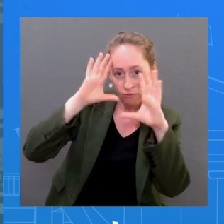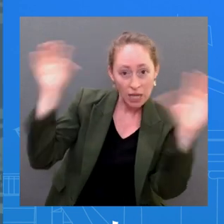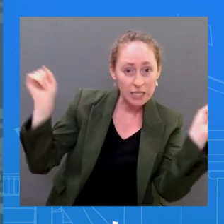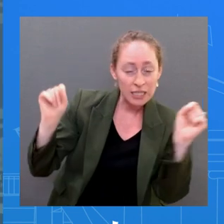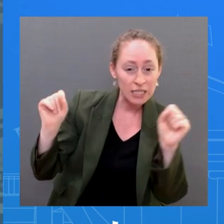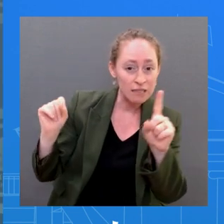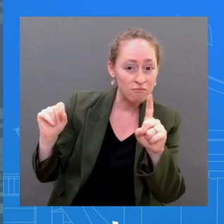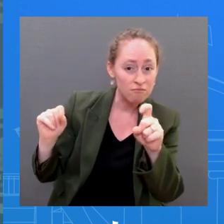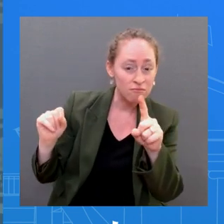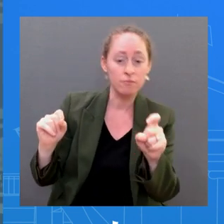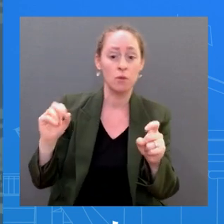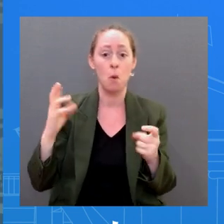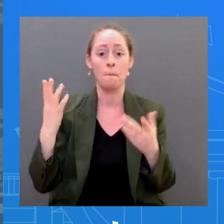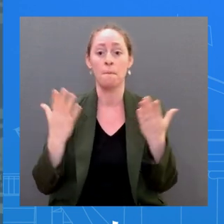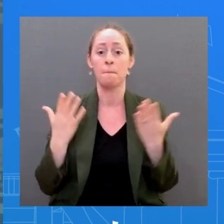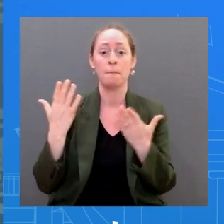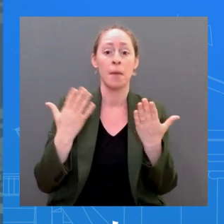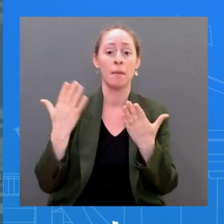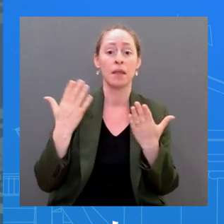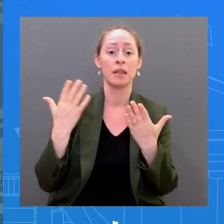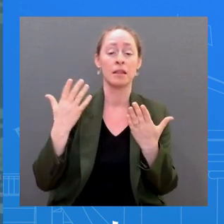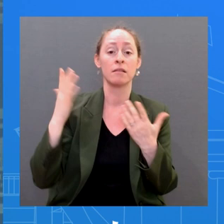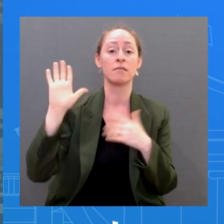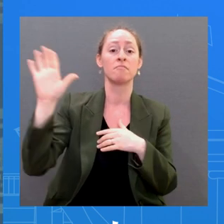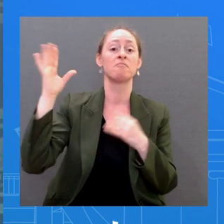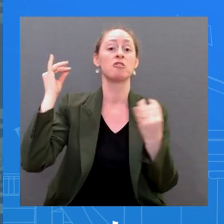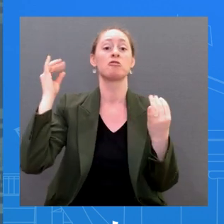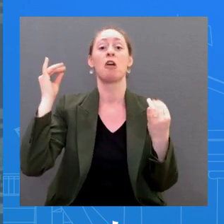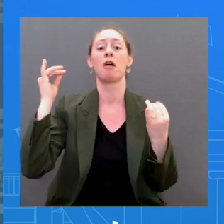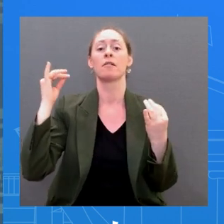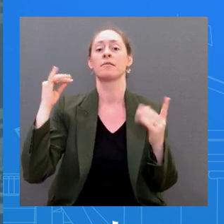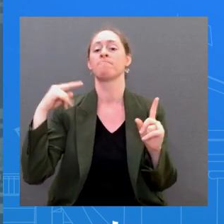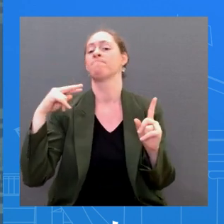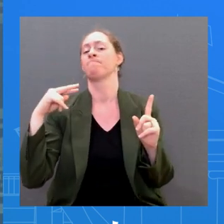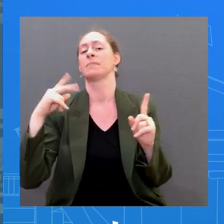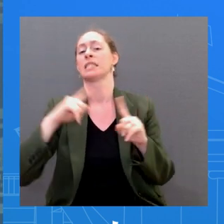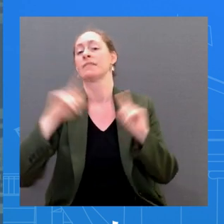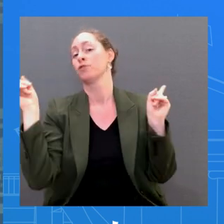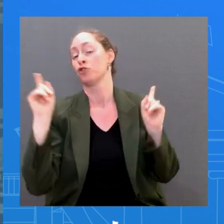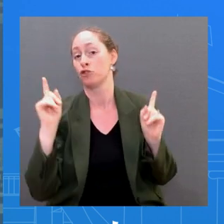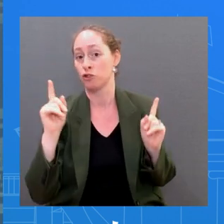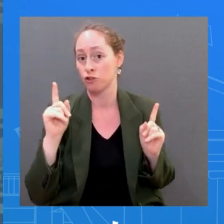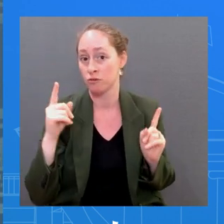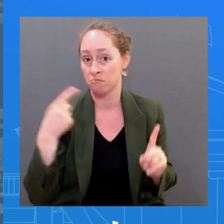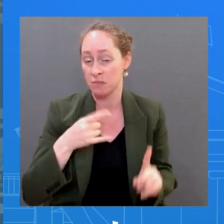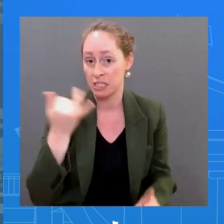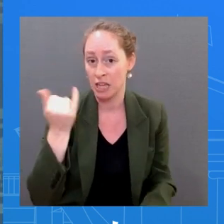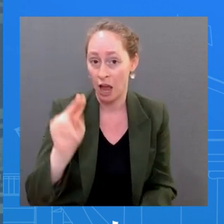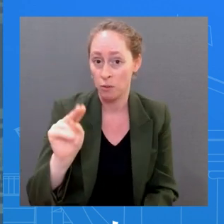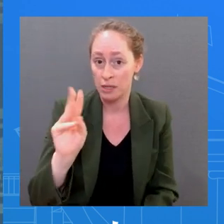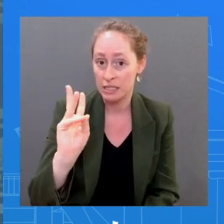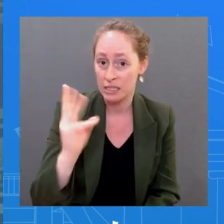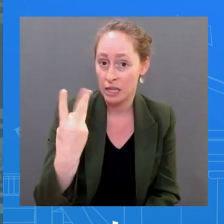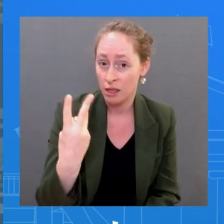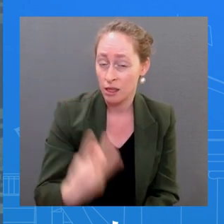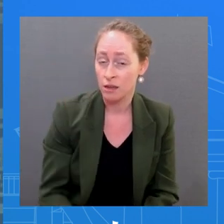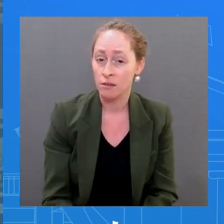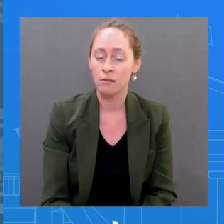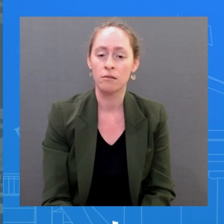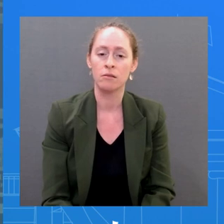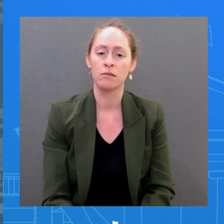leaving, as you were kind of alluding to, tomorrow. We're going to go to L.A. The president's going to have a very busy week.